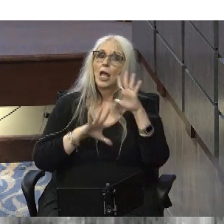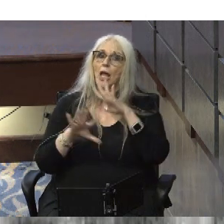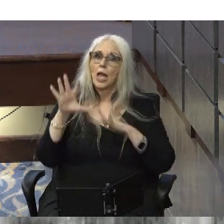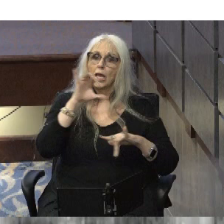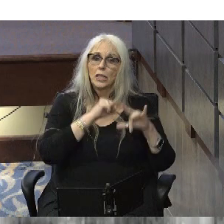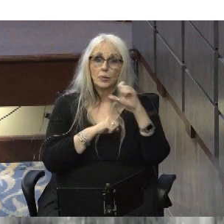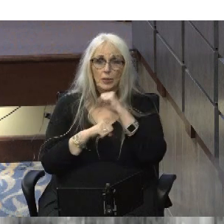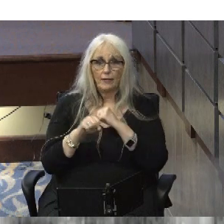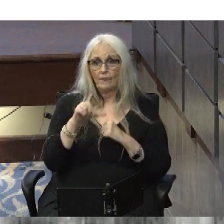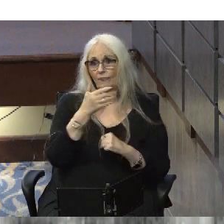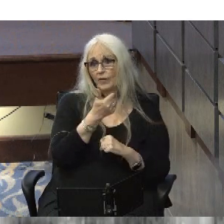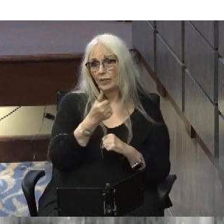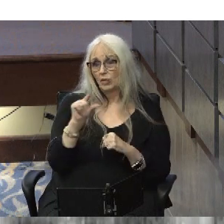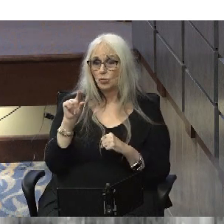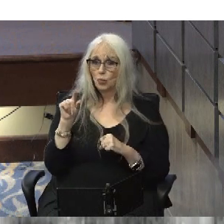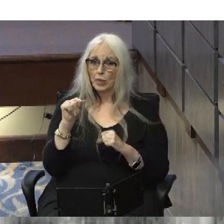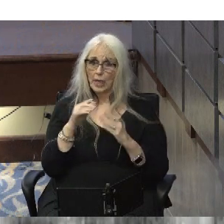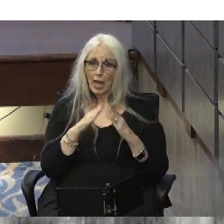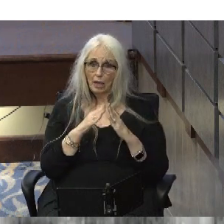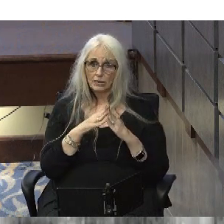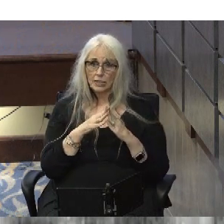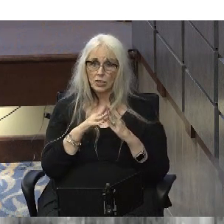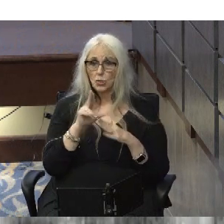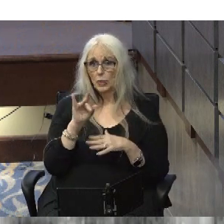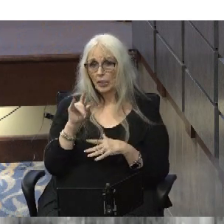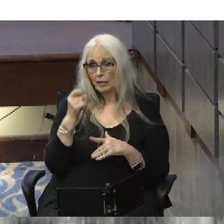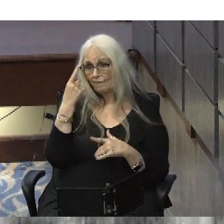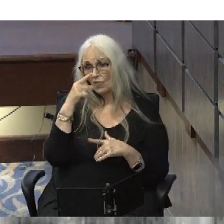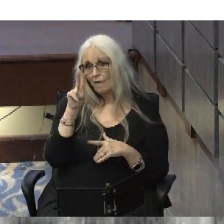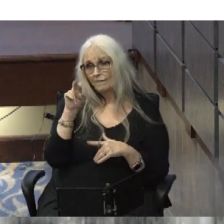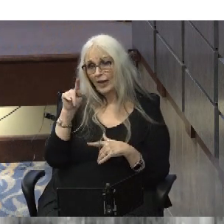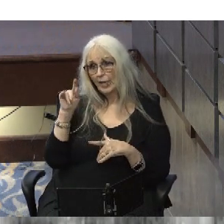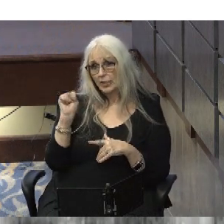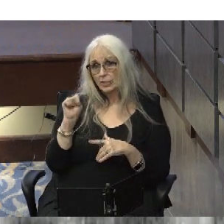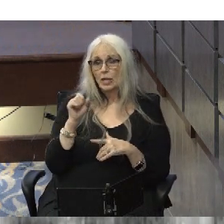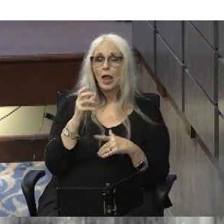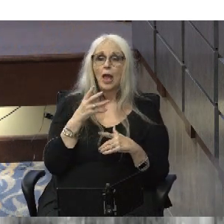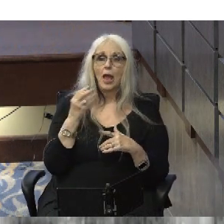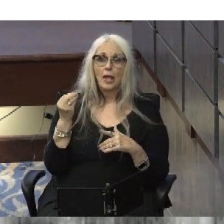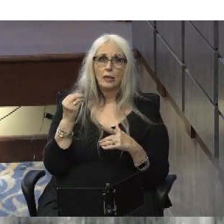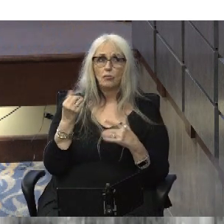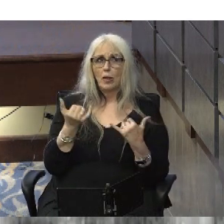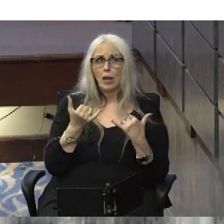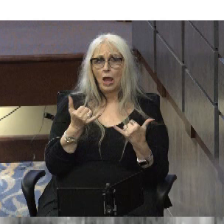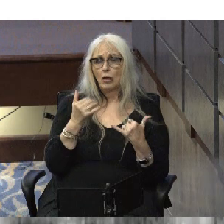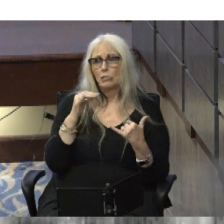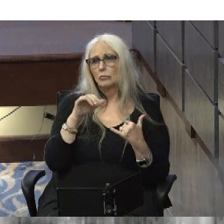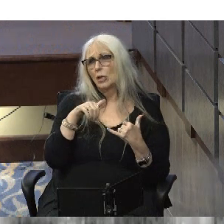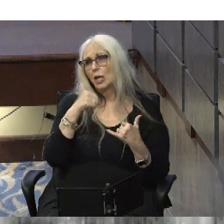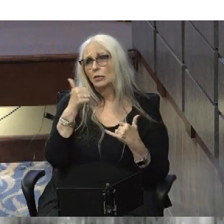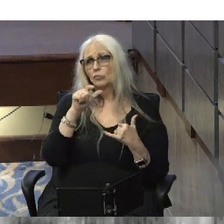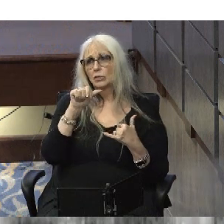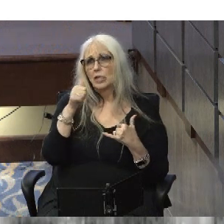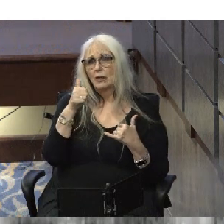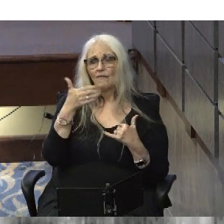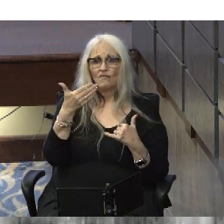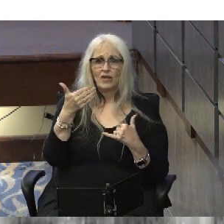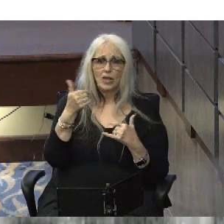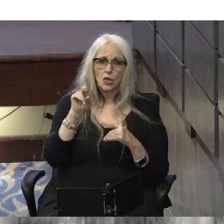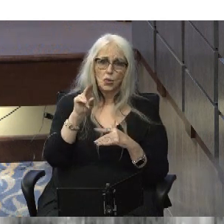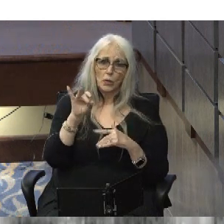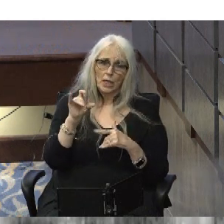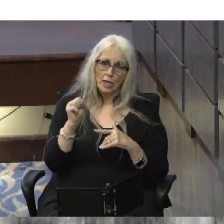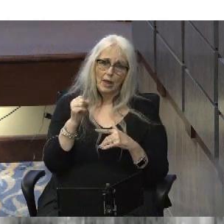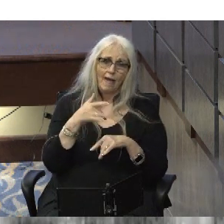15 to 20 housing units will be made available to veterans through this grant, and additionally it's estimated that additional 10 to 15 units will be